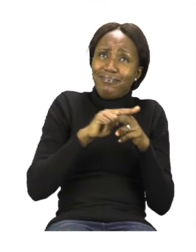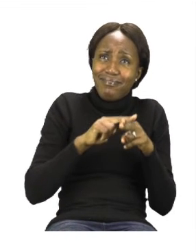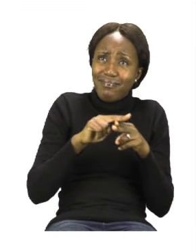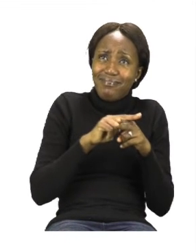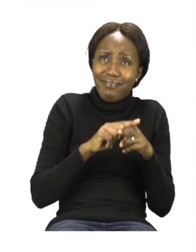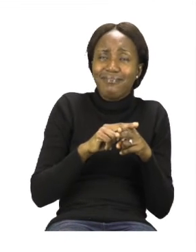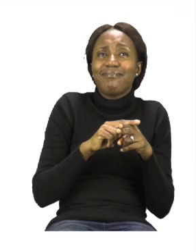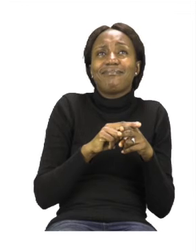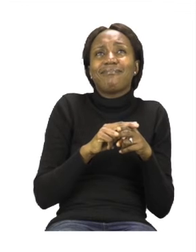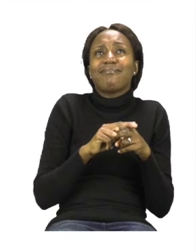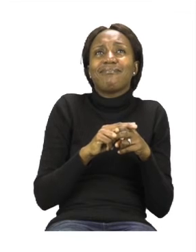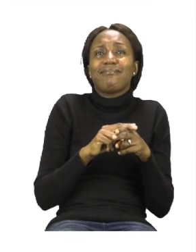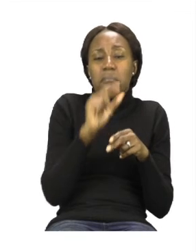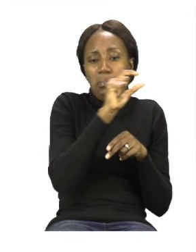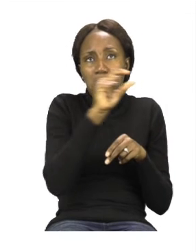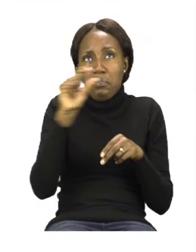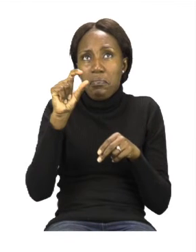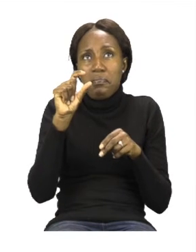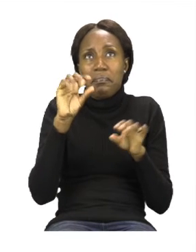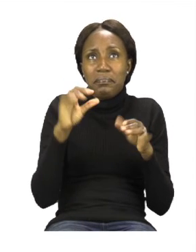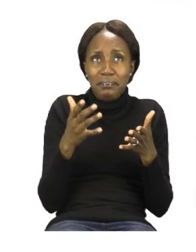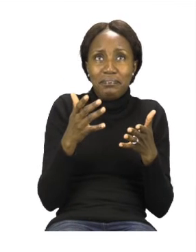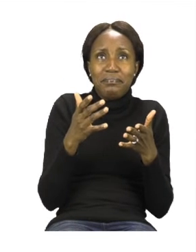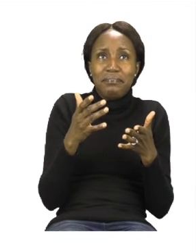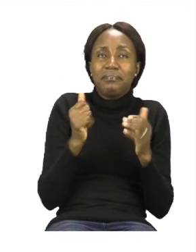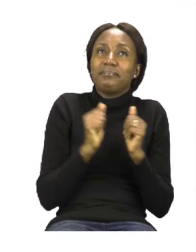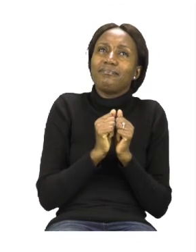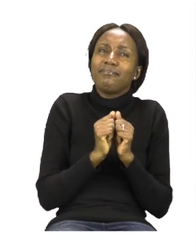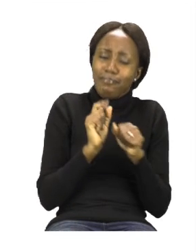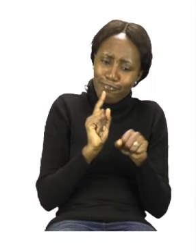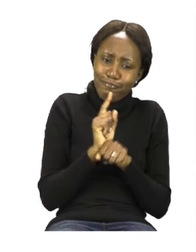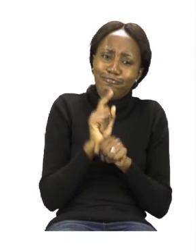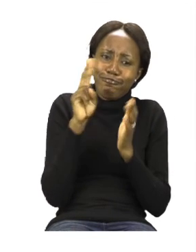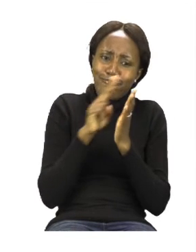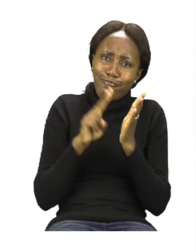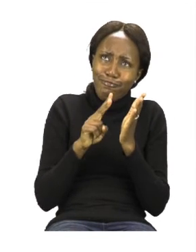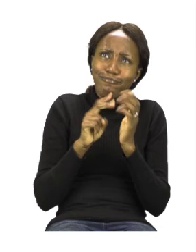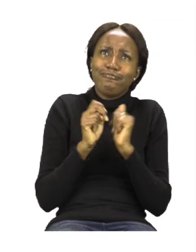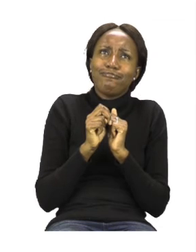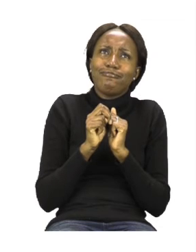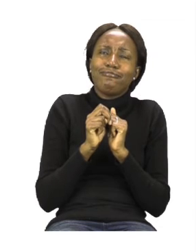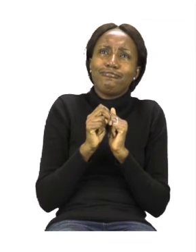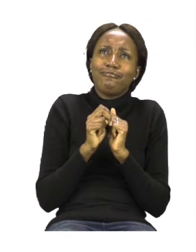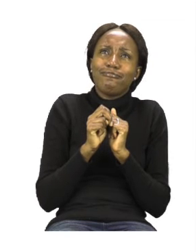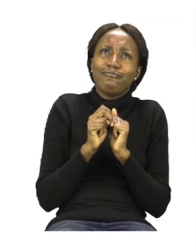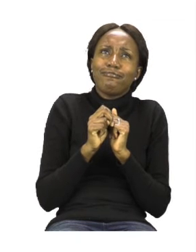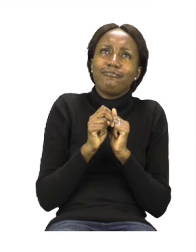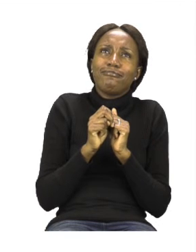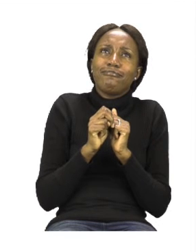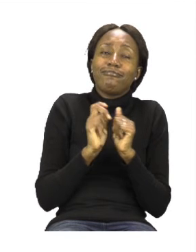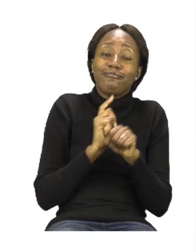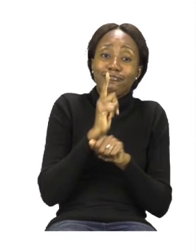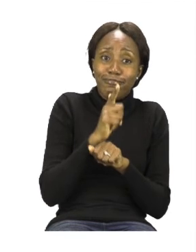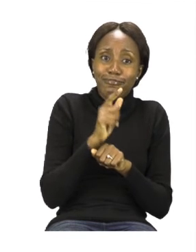using them in sentences. So the first thing you're going to do is read the sight words, and then you're going to trace